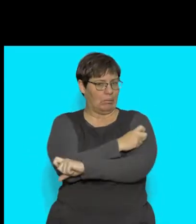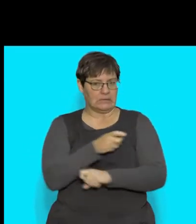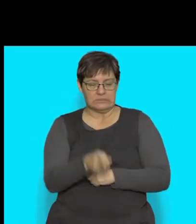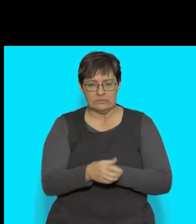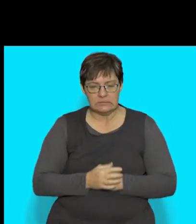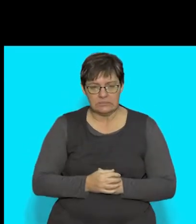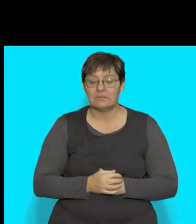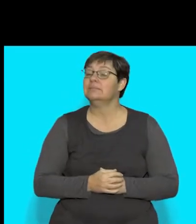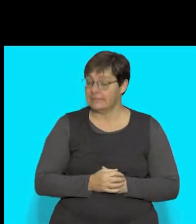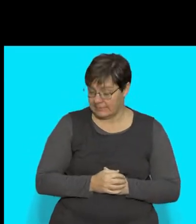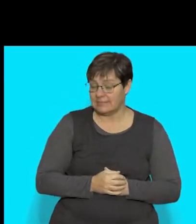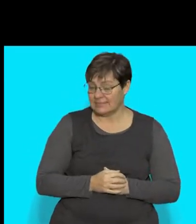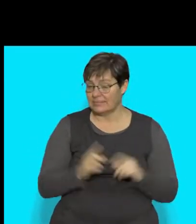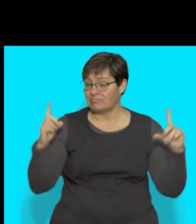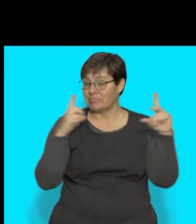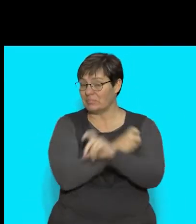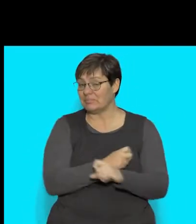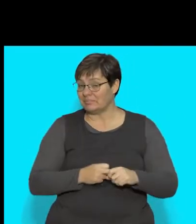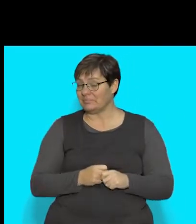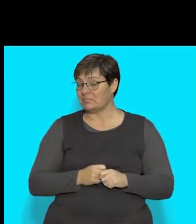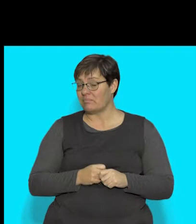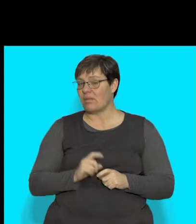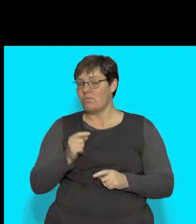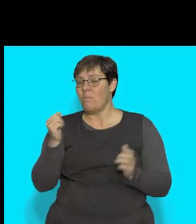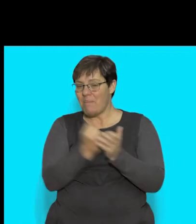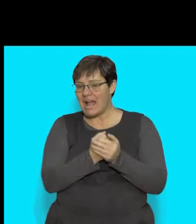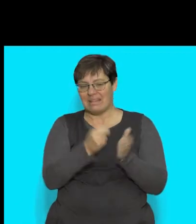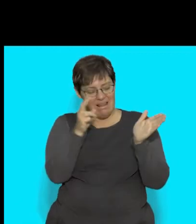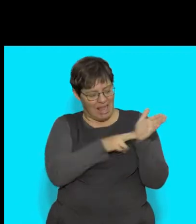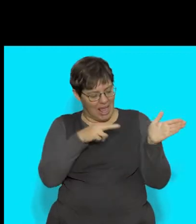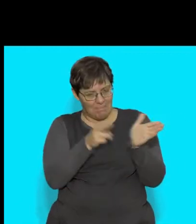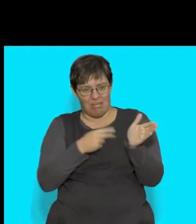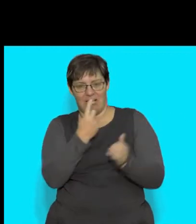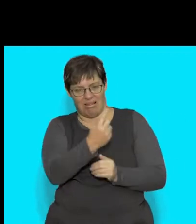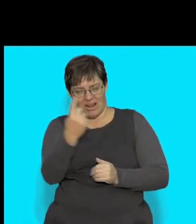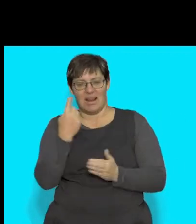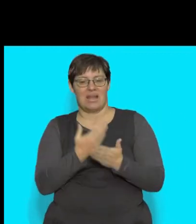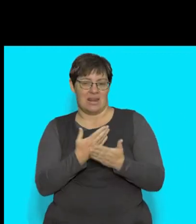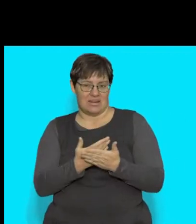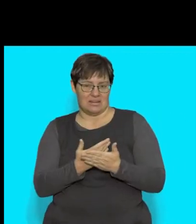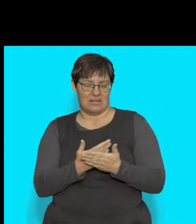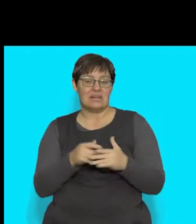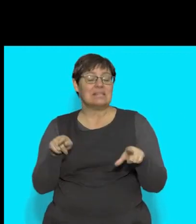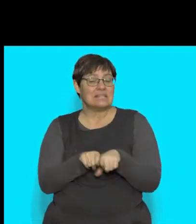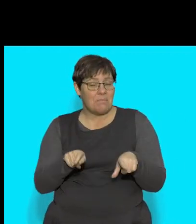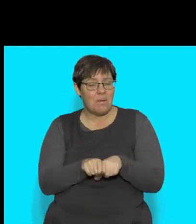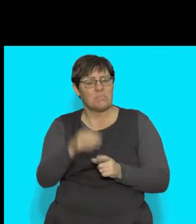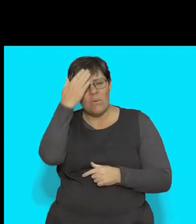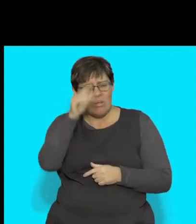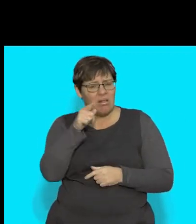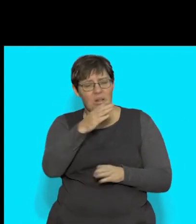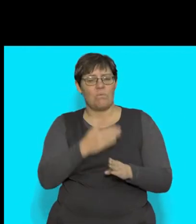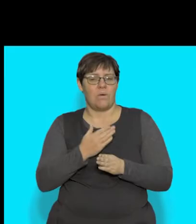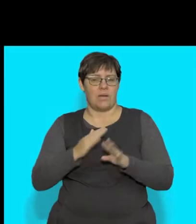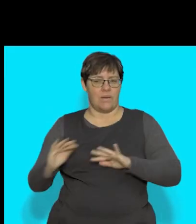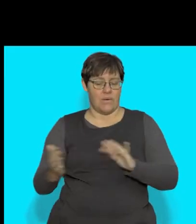is. You need to be able to label the structure, and you need to be able to know how it works, how